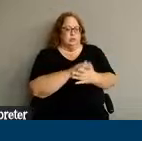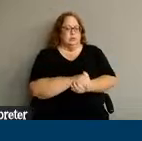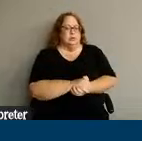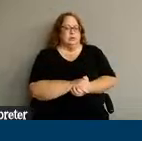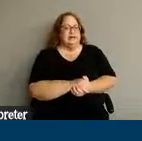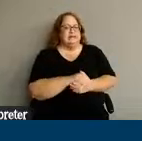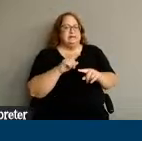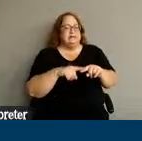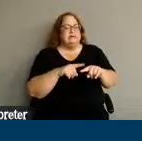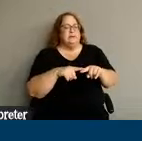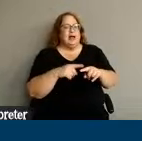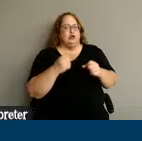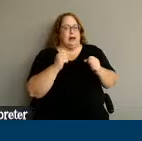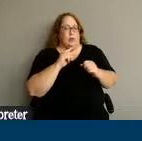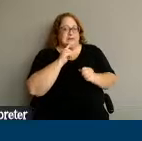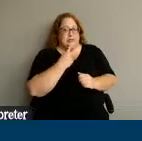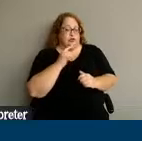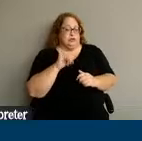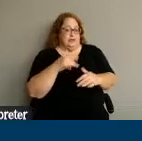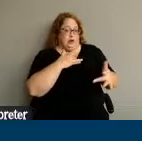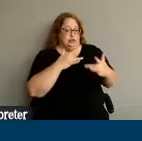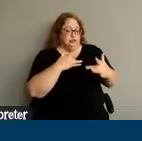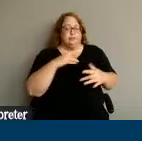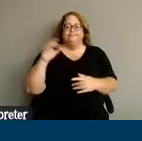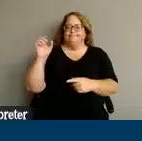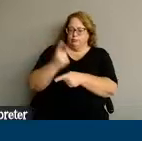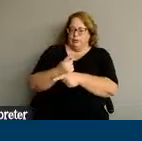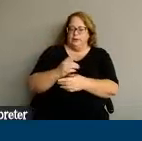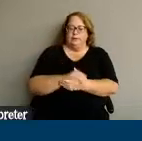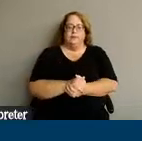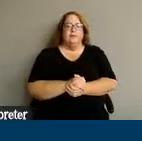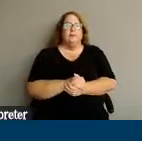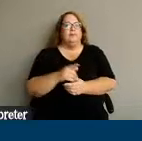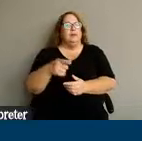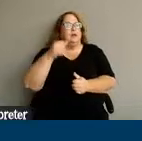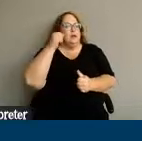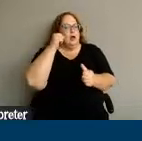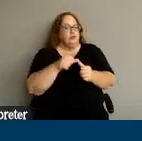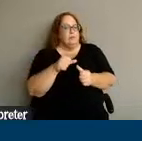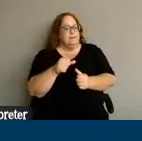significant Yes. you are. Remember, right back on the